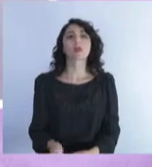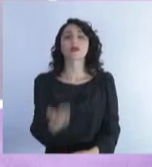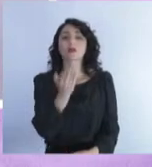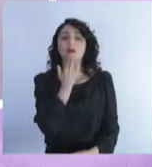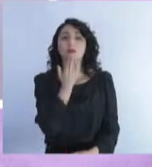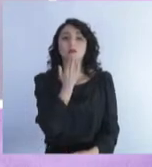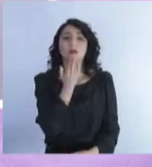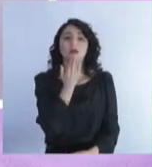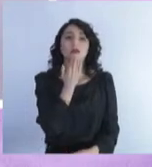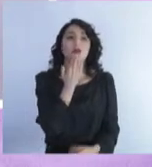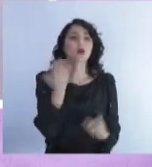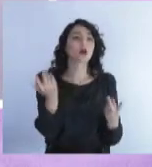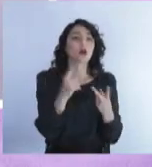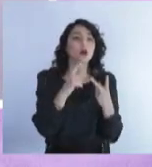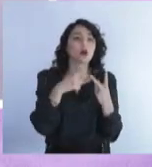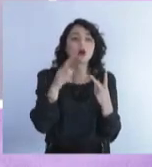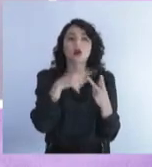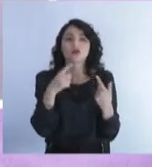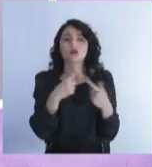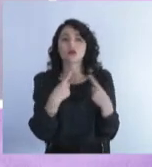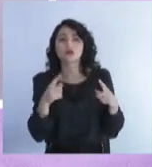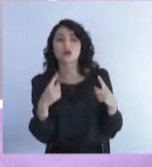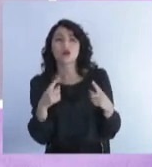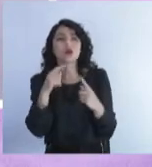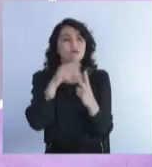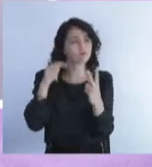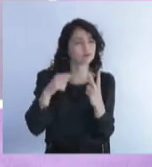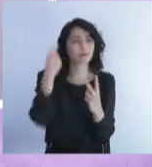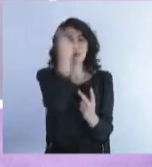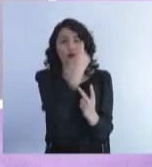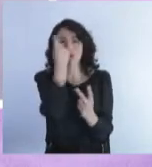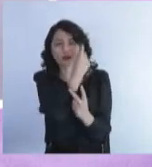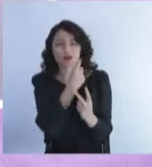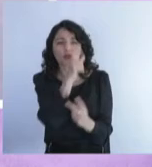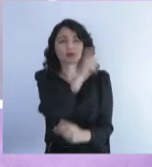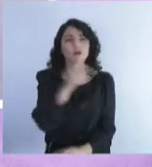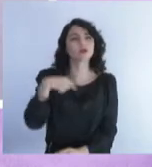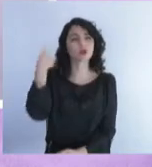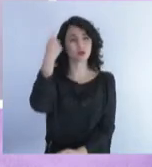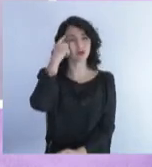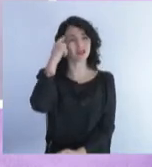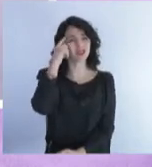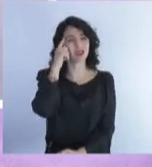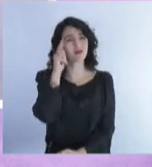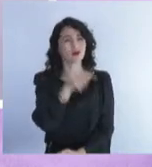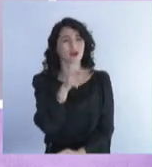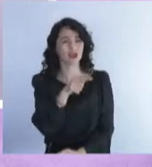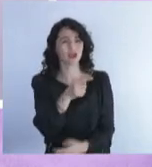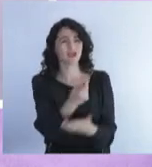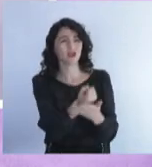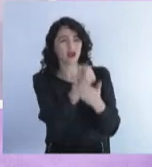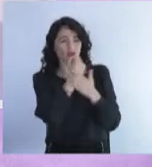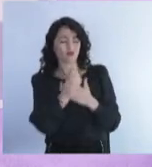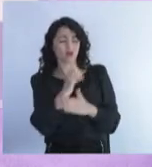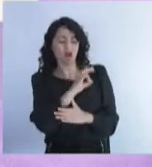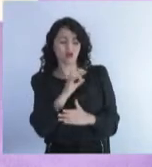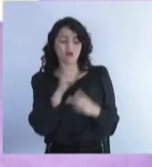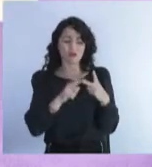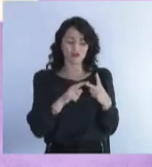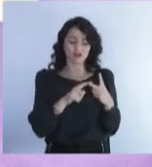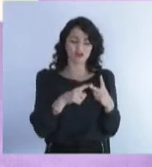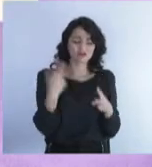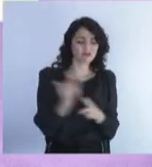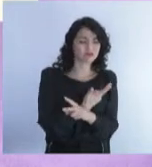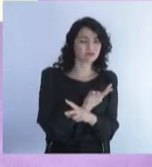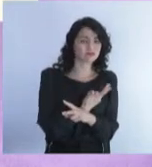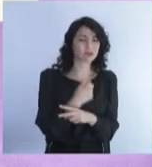control. There are two kinds of worry. One is where we think about what's helping us or